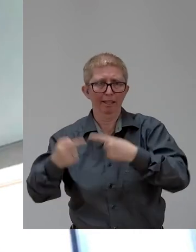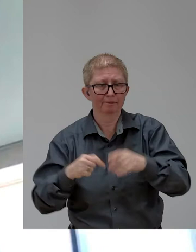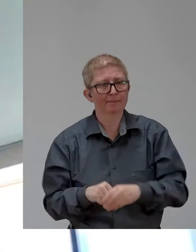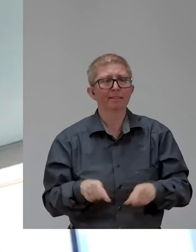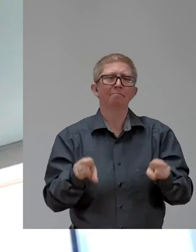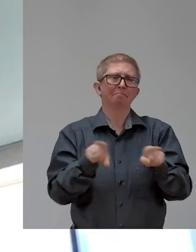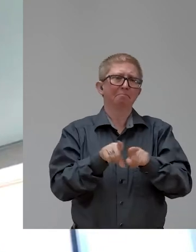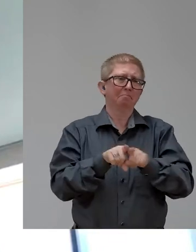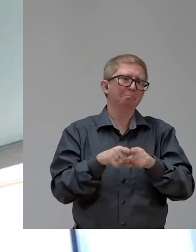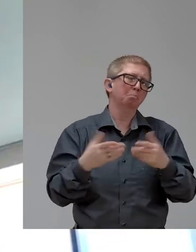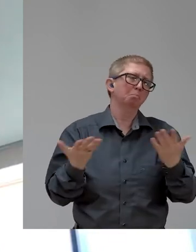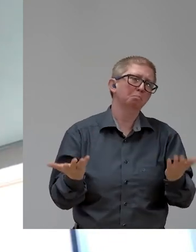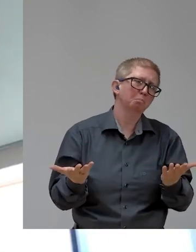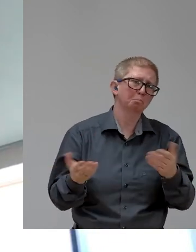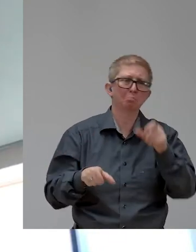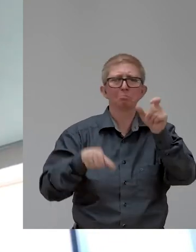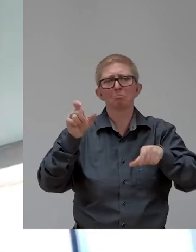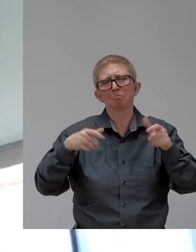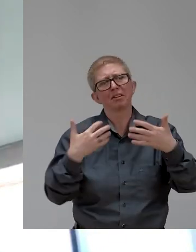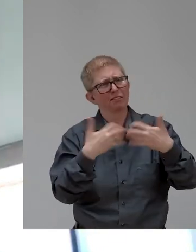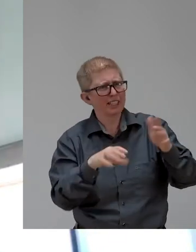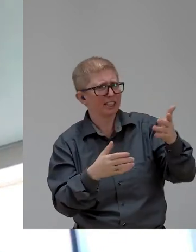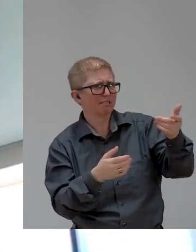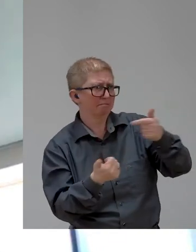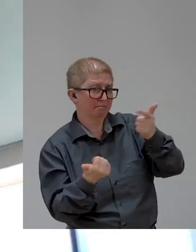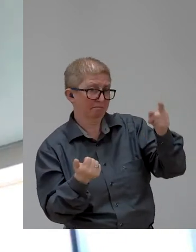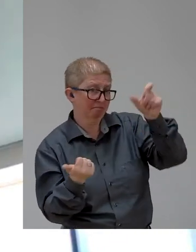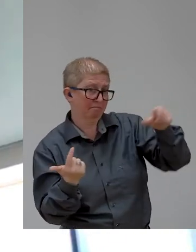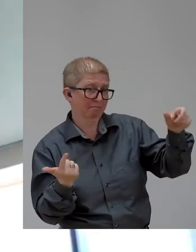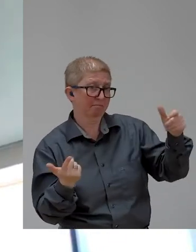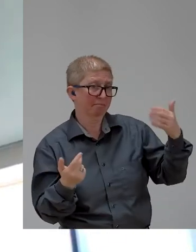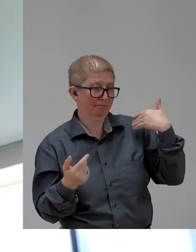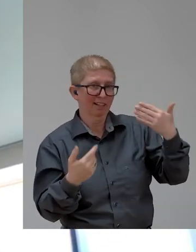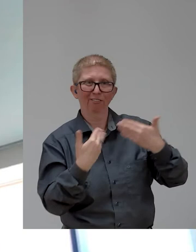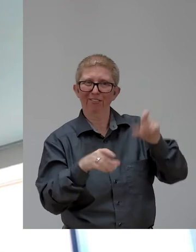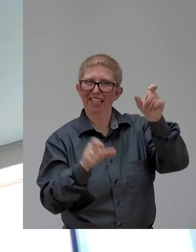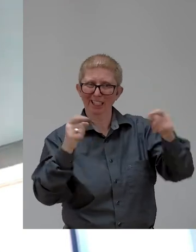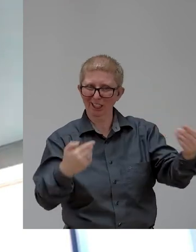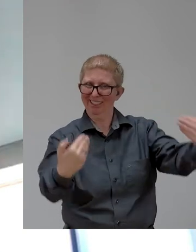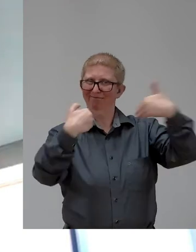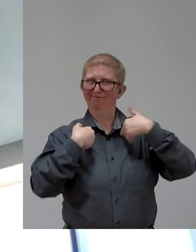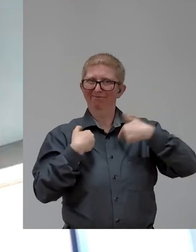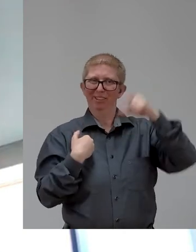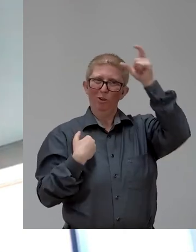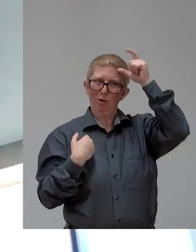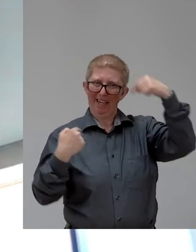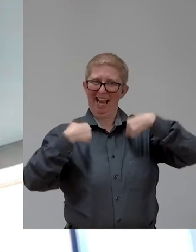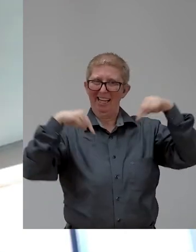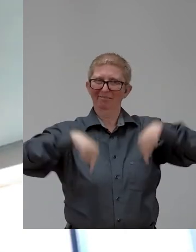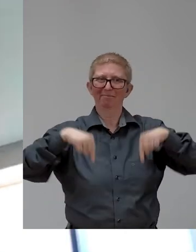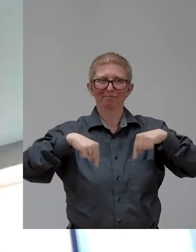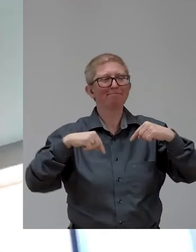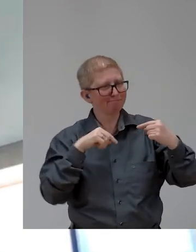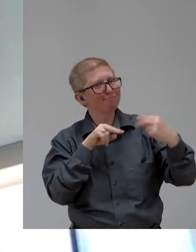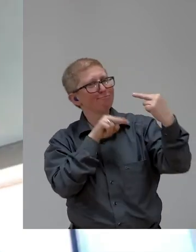mentioned, they were here as well in Turkey, as well as, for example, Greta and Sparks. So we've